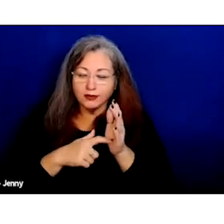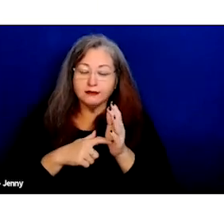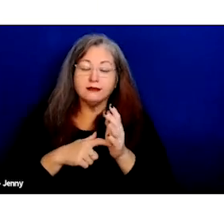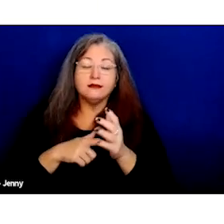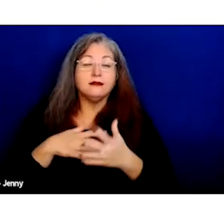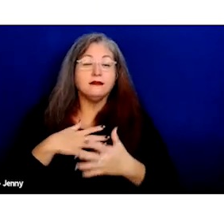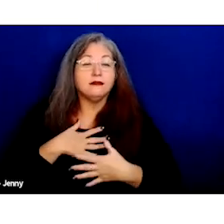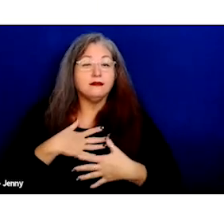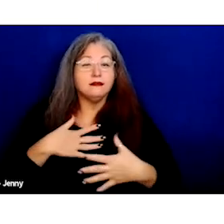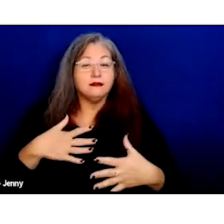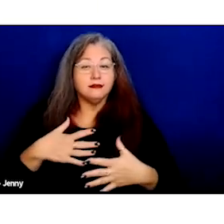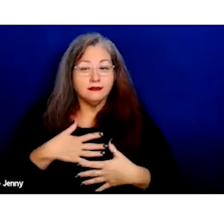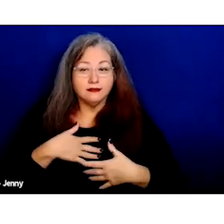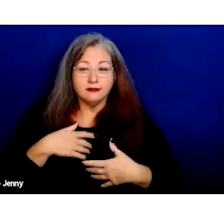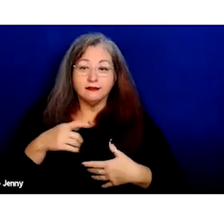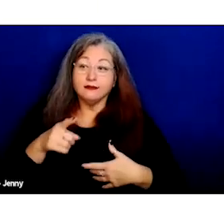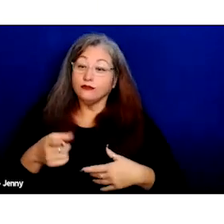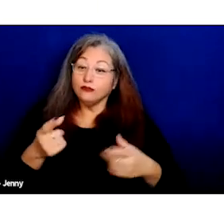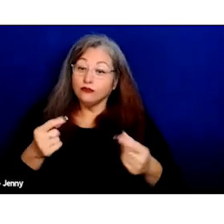and you choose to live.